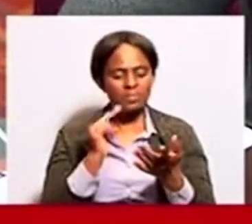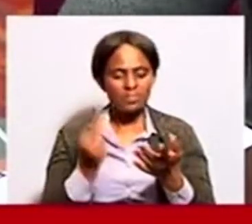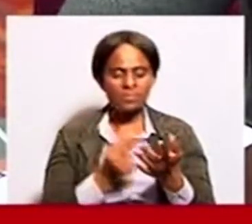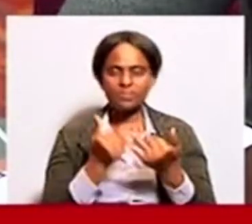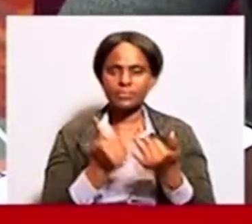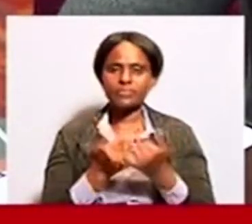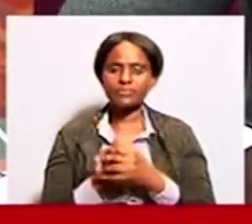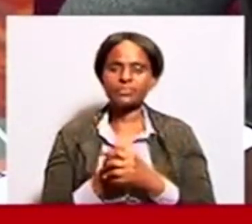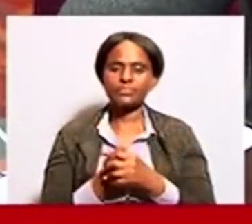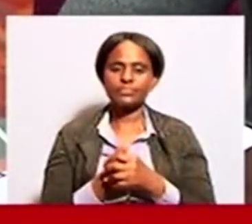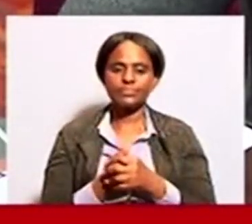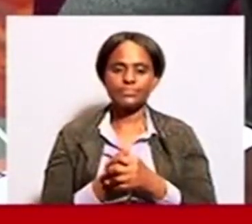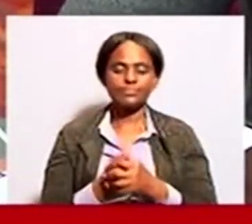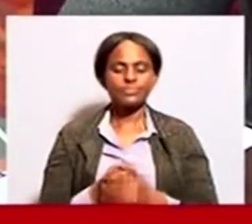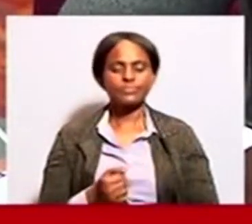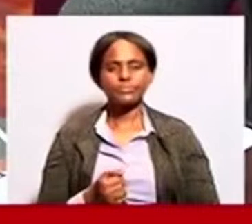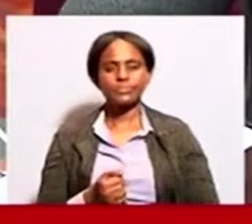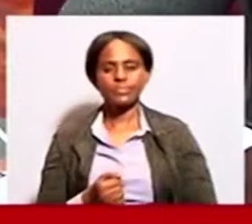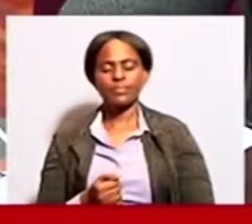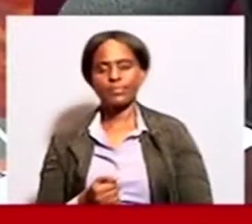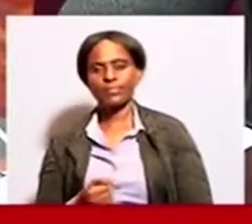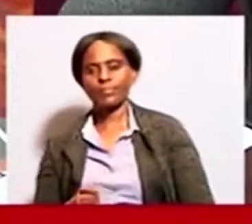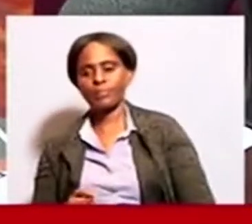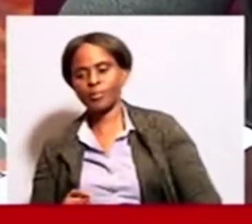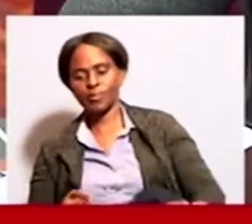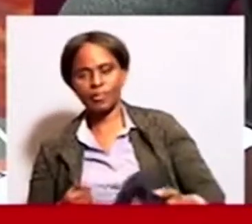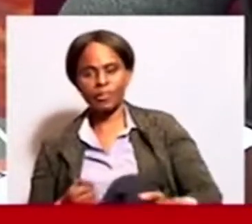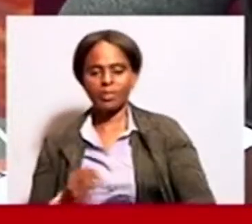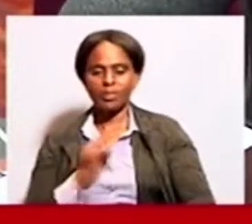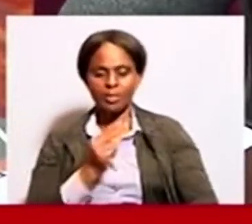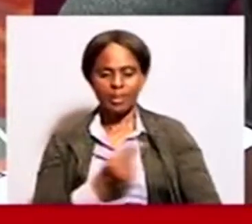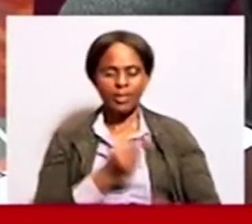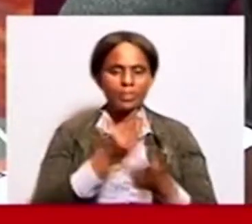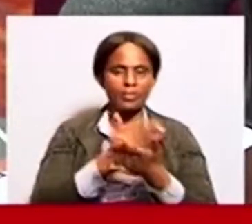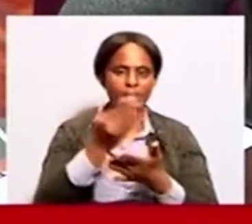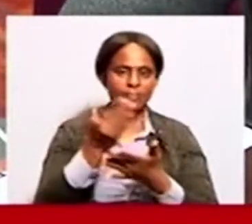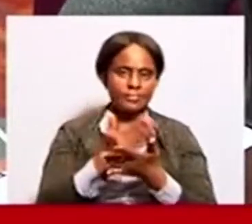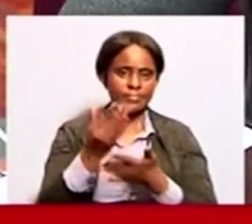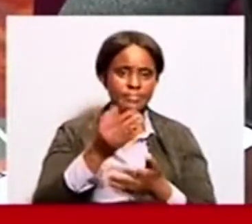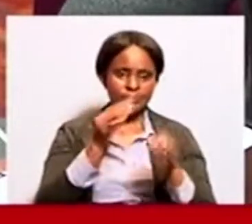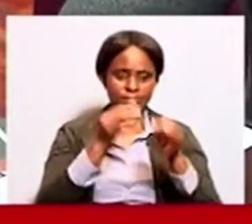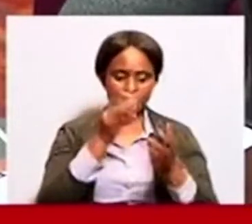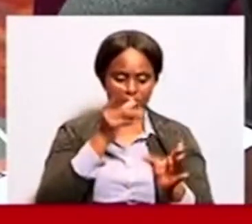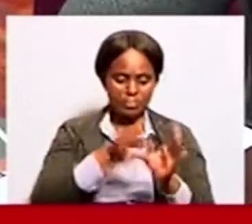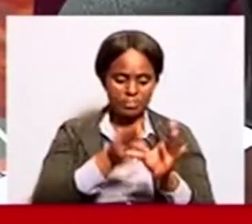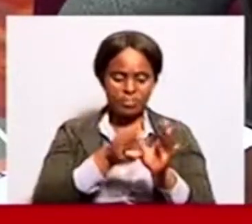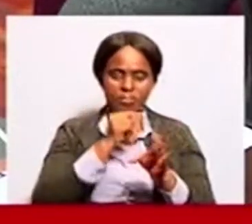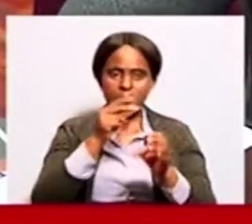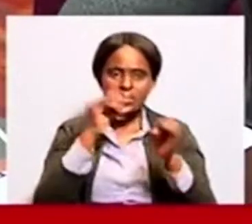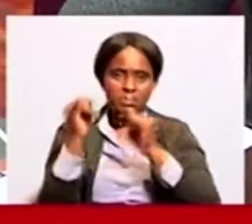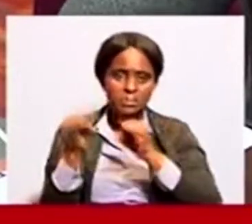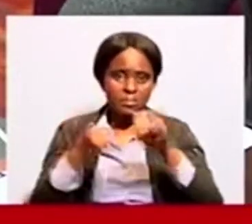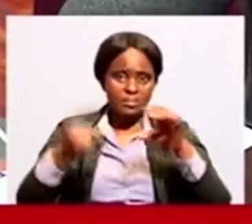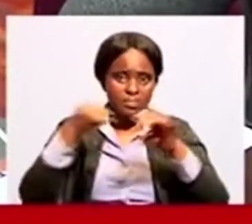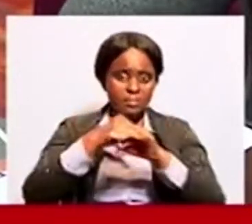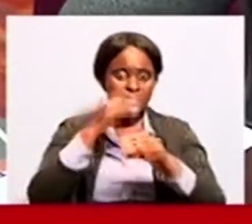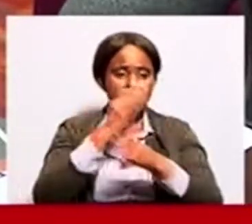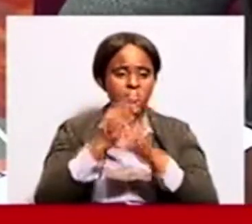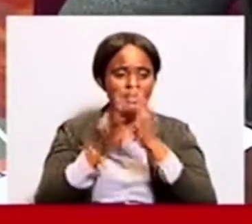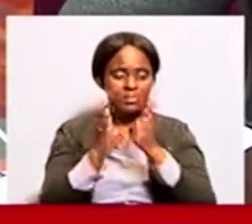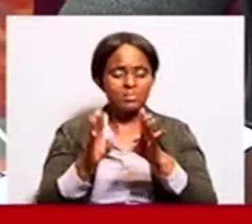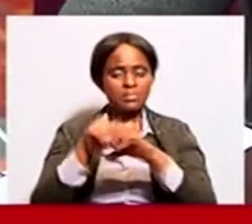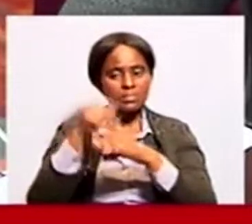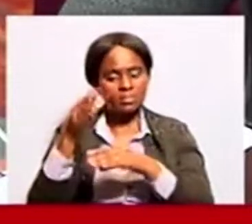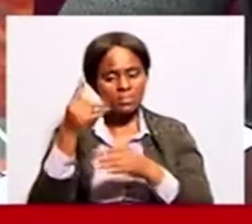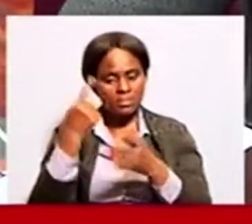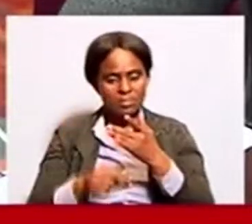were procuring the fuel, then implementing instead of engaging a contractor outsourcing.